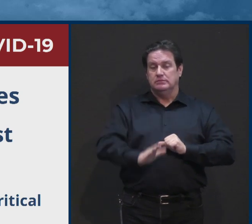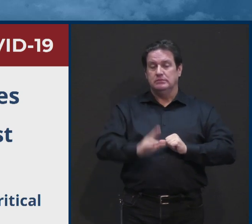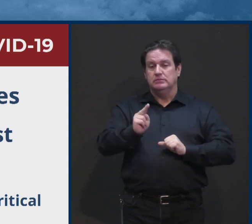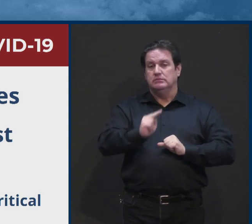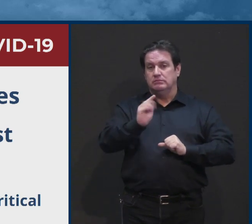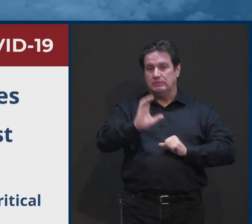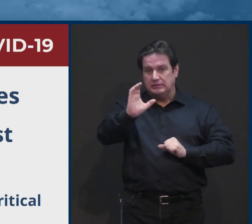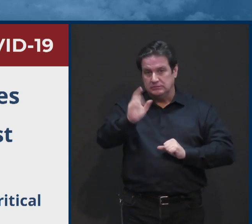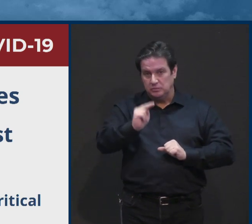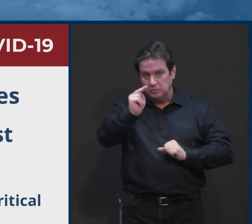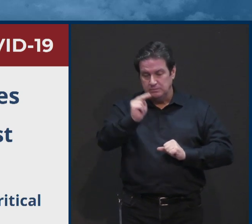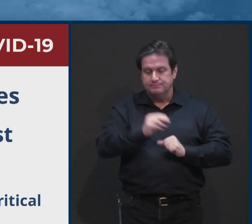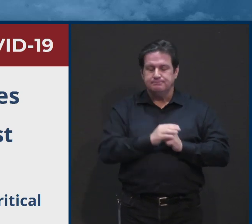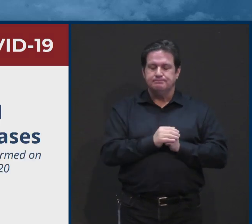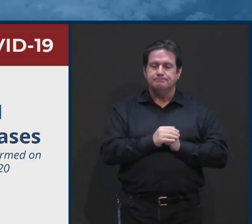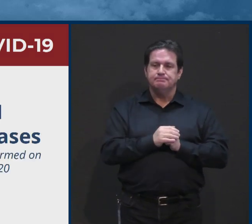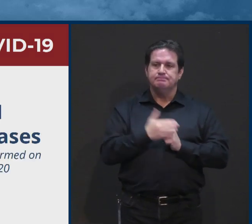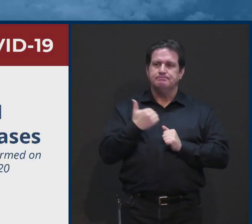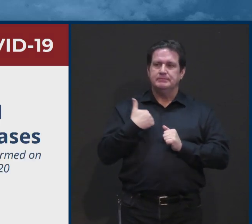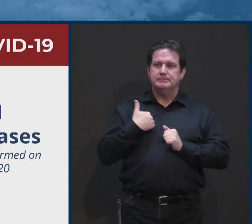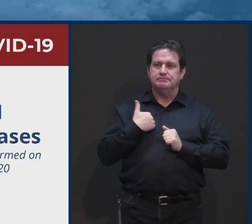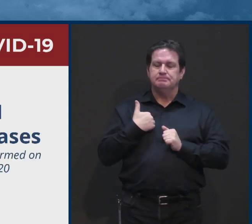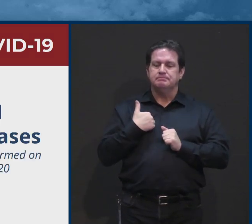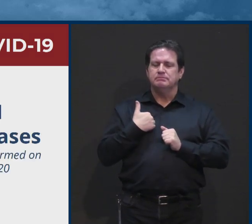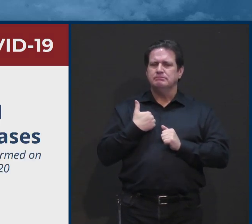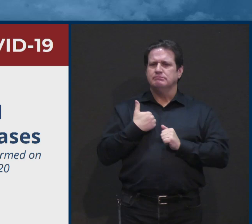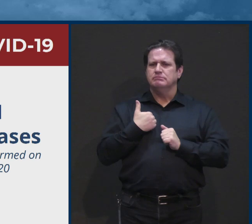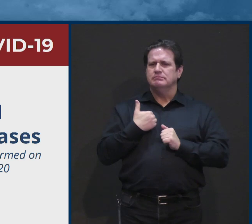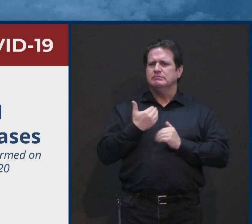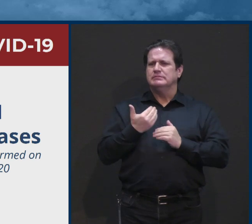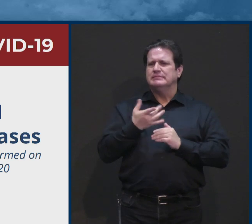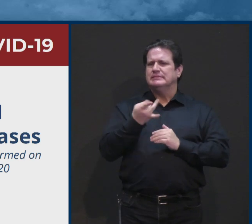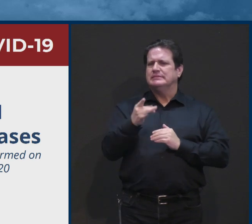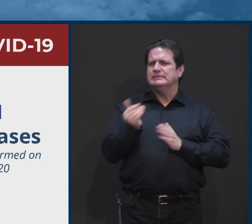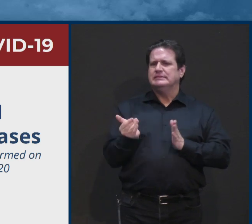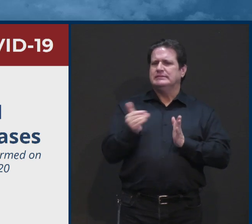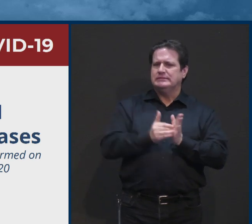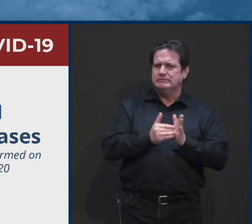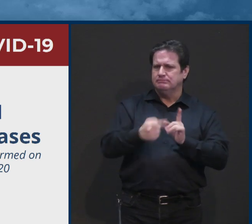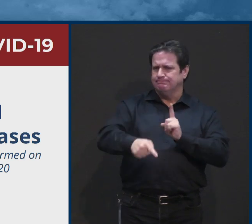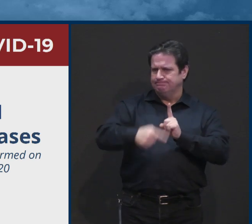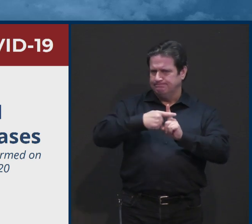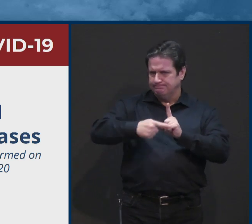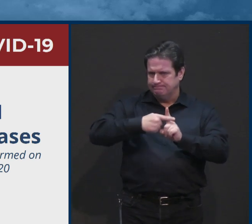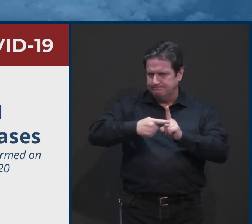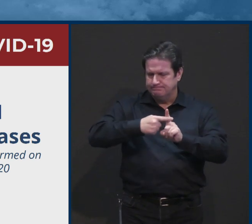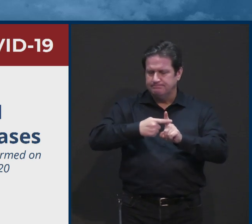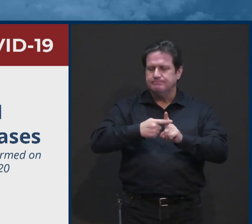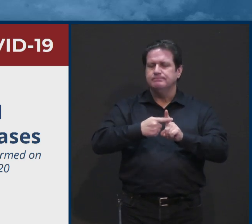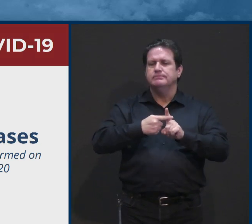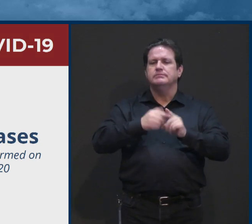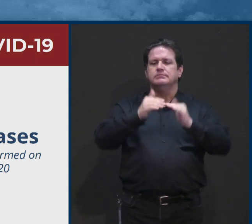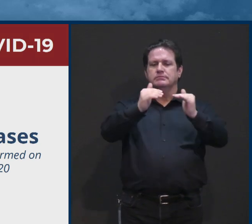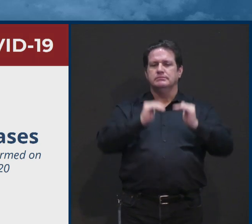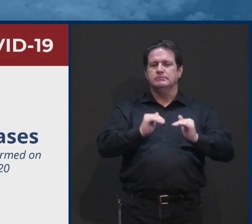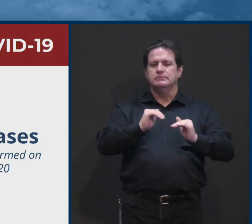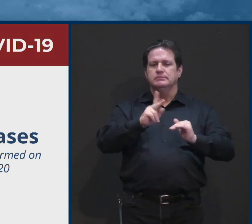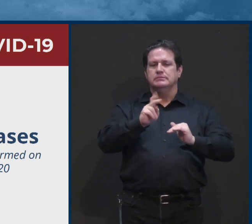County, we have 18,000 positive cases. In Kent